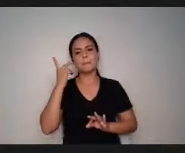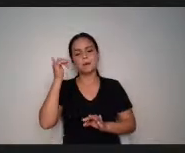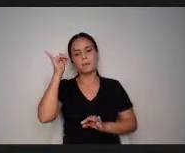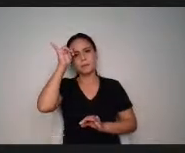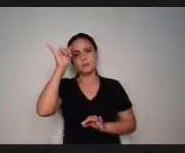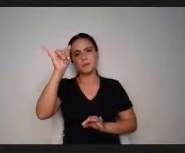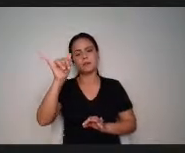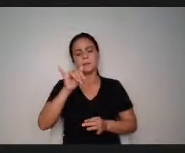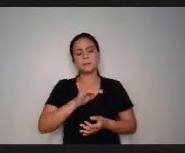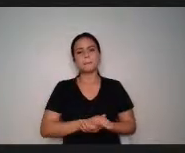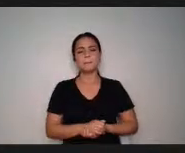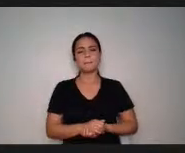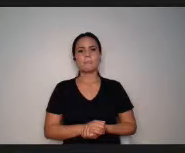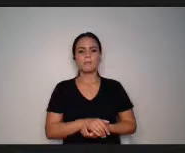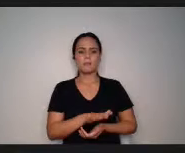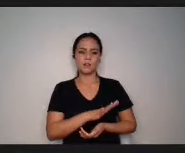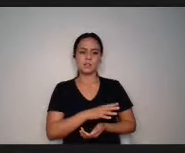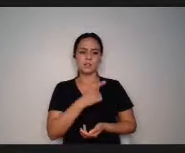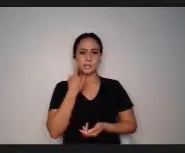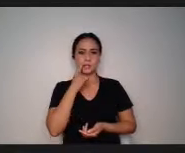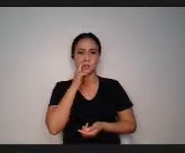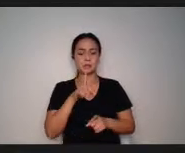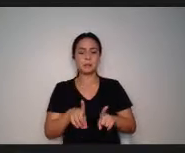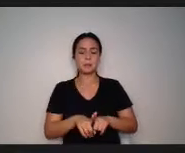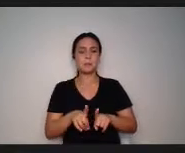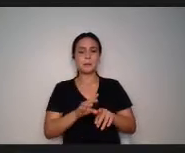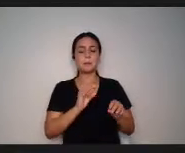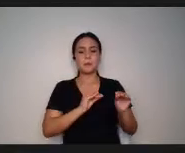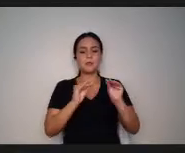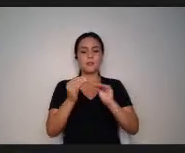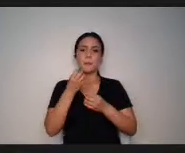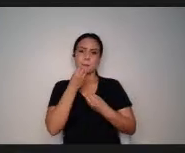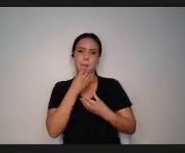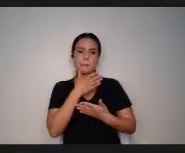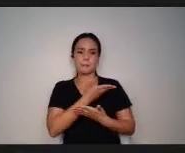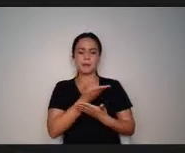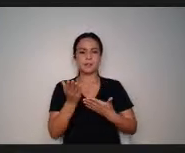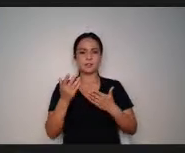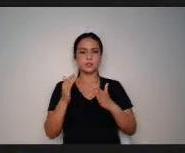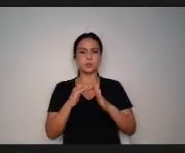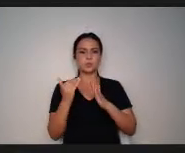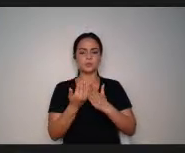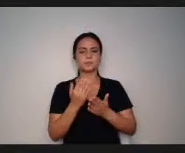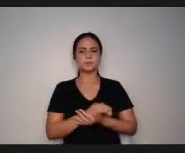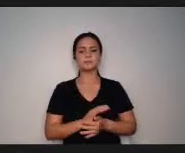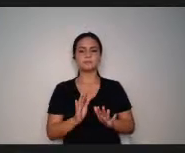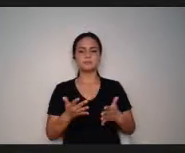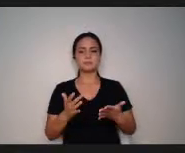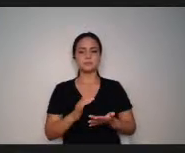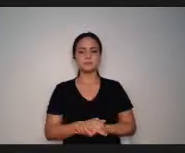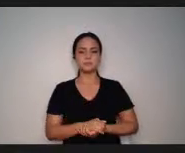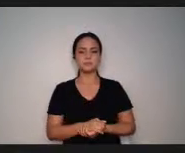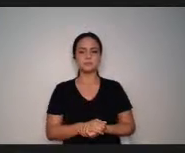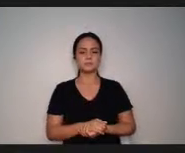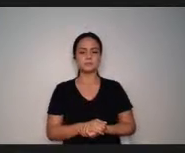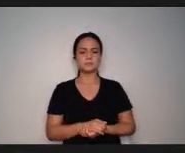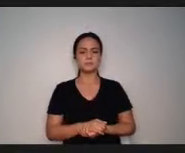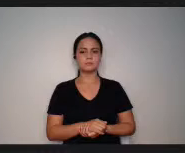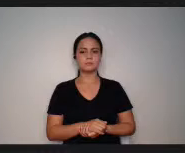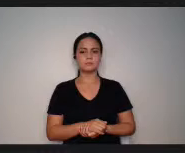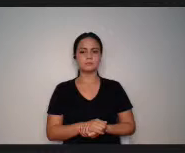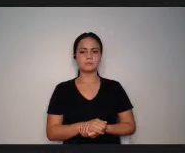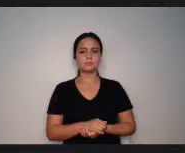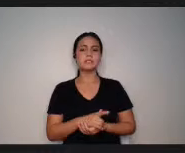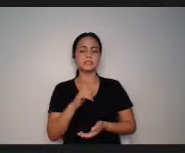well-being. Again, similarly to the World Health Organization's healthy workplace framework, really